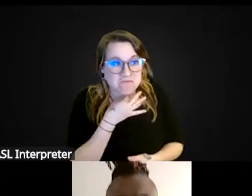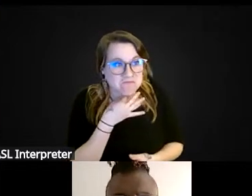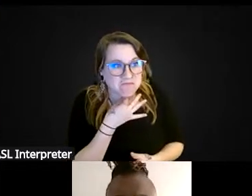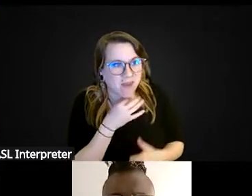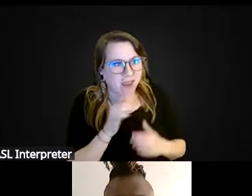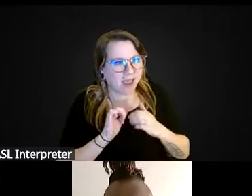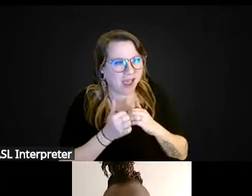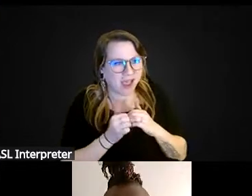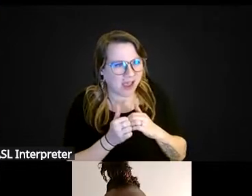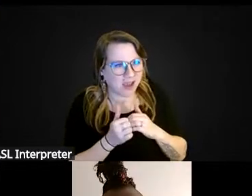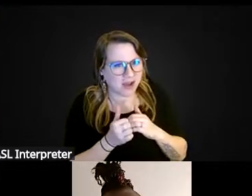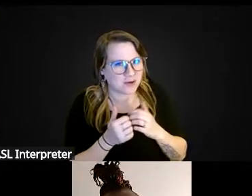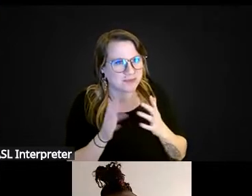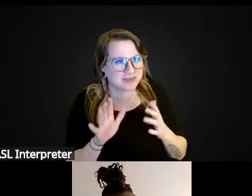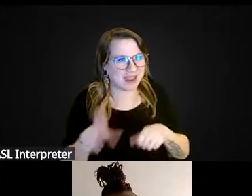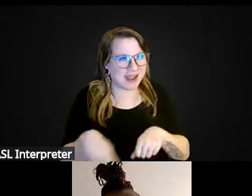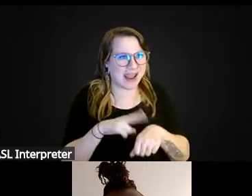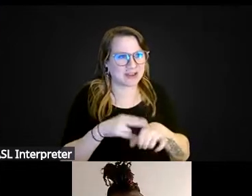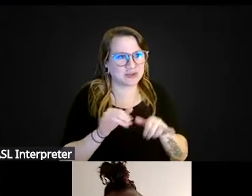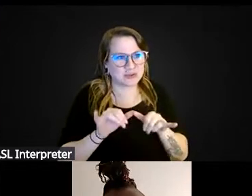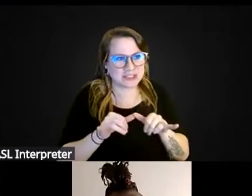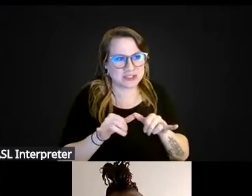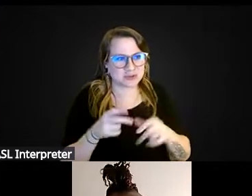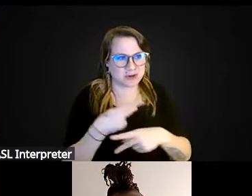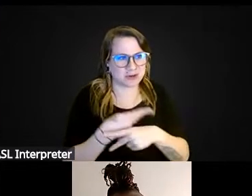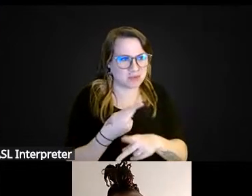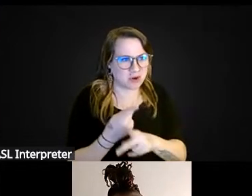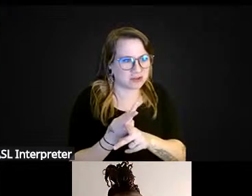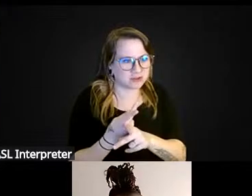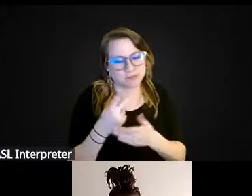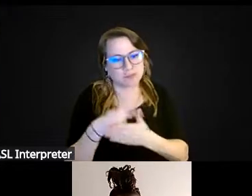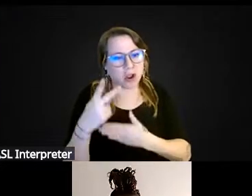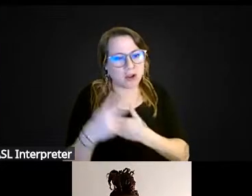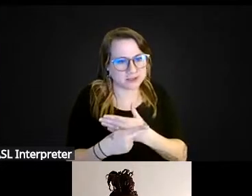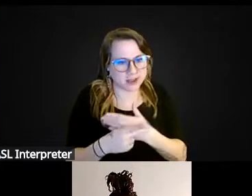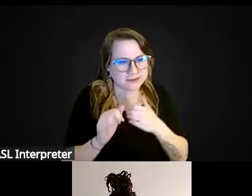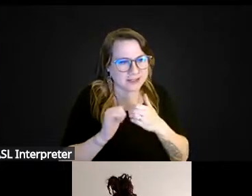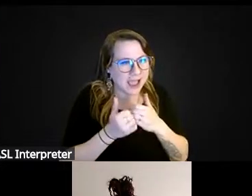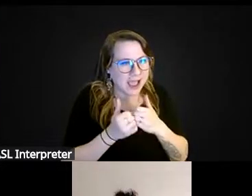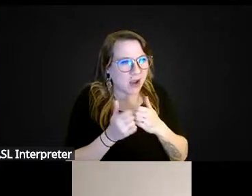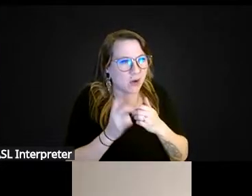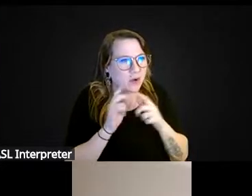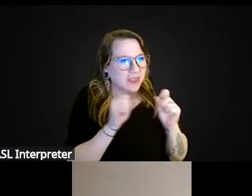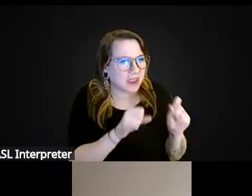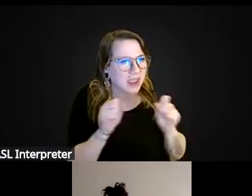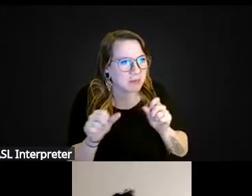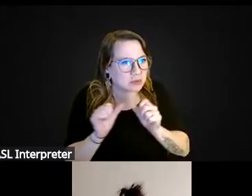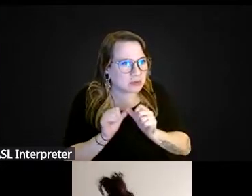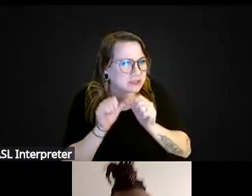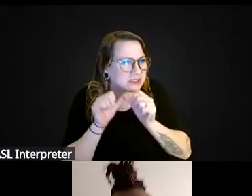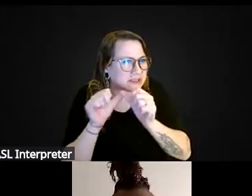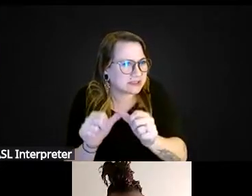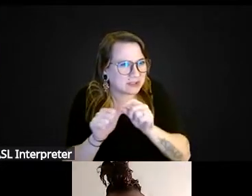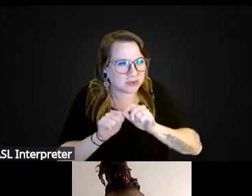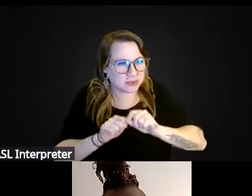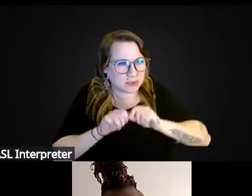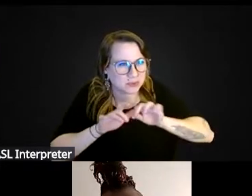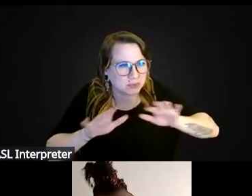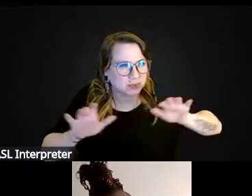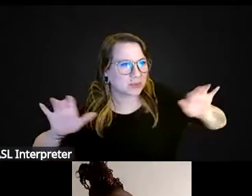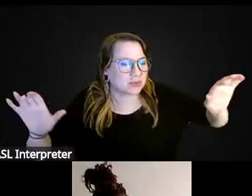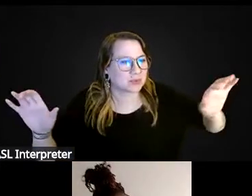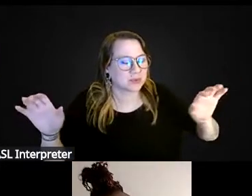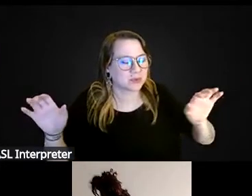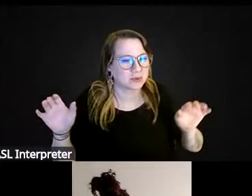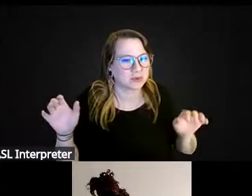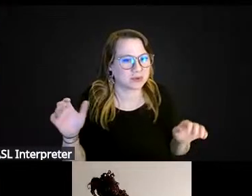this national engineering projects has been able to continue emitting carcinogenic chemicals even